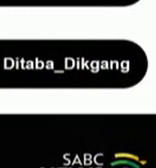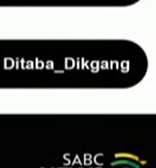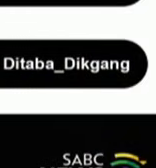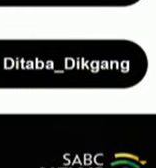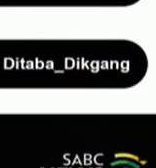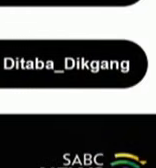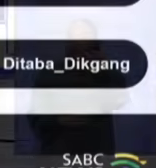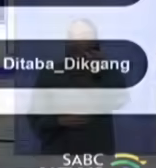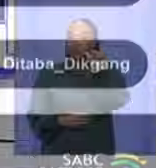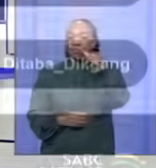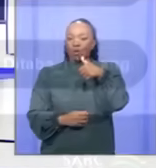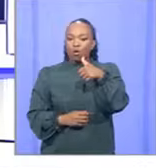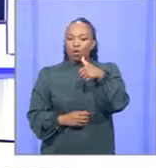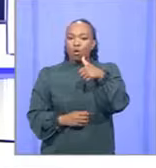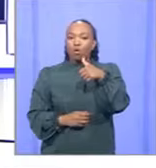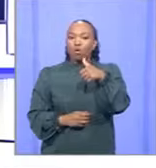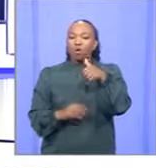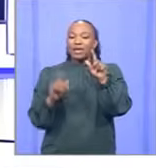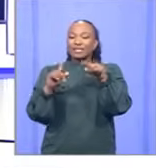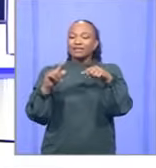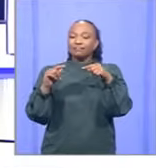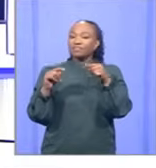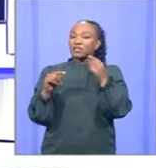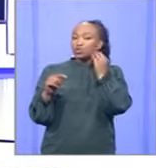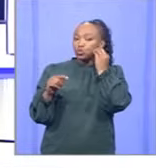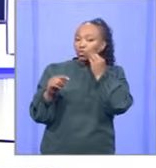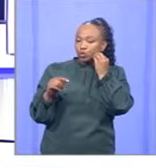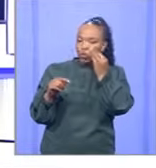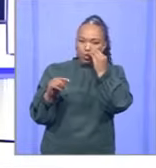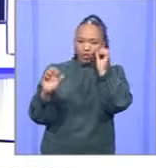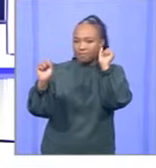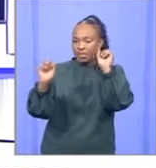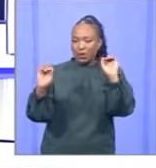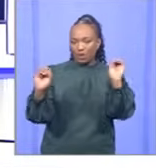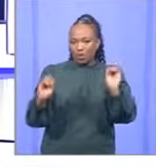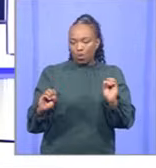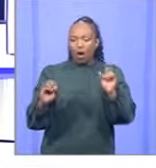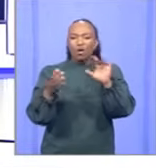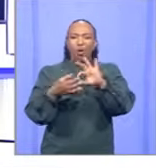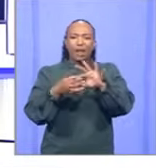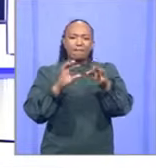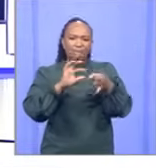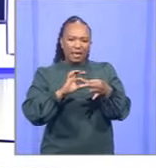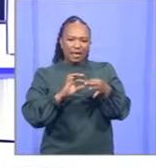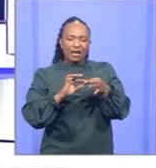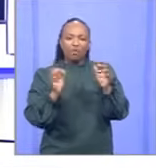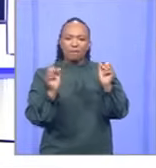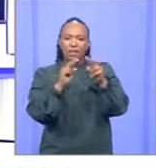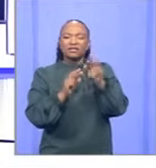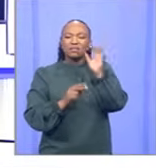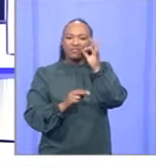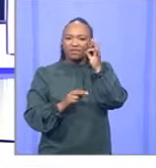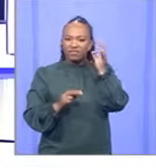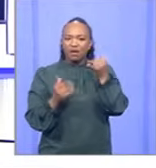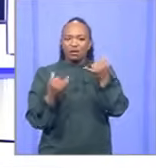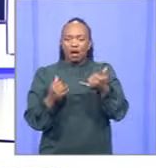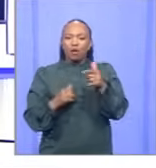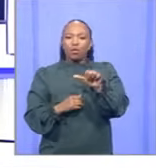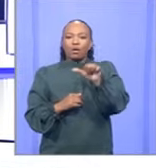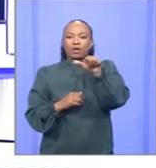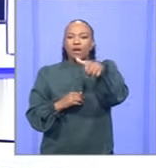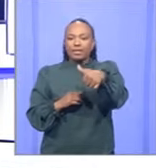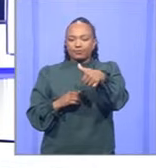go sasa ditaba tša Sesotho di ka se be gona ka baka la dipapadi tša di-Olimpiki ka Paris, France. Go latela kakanyo